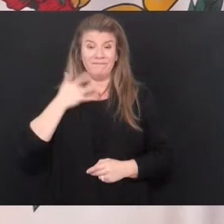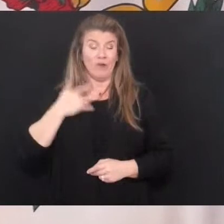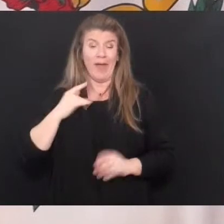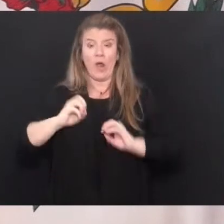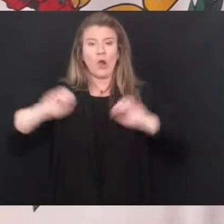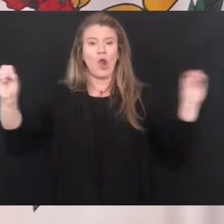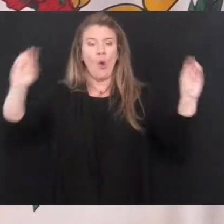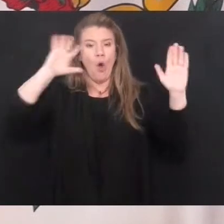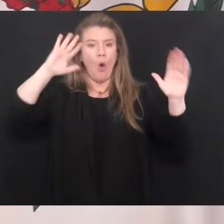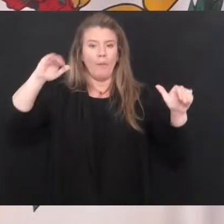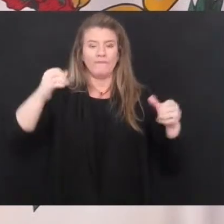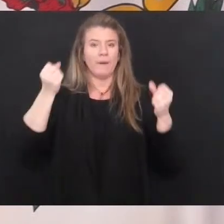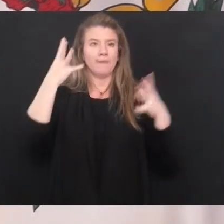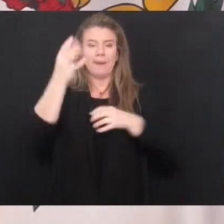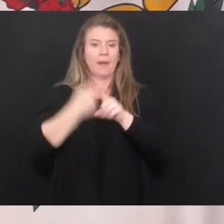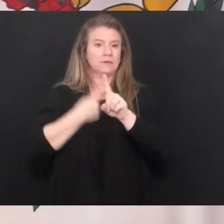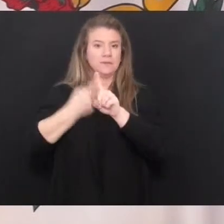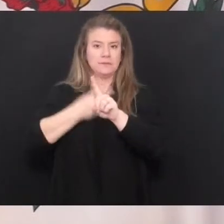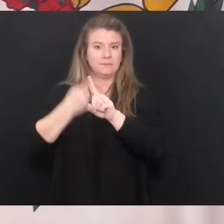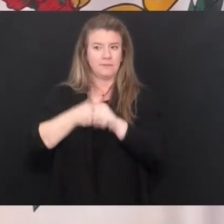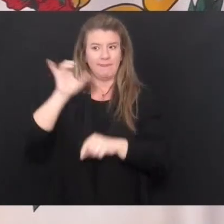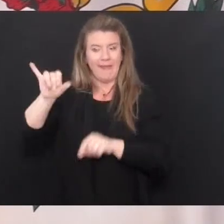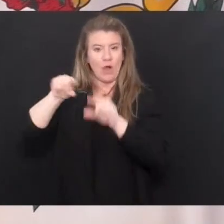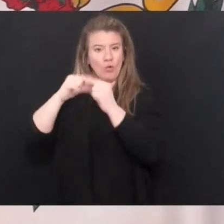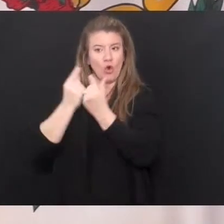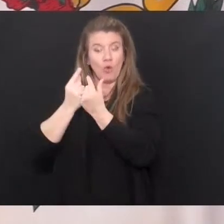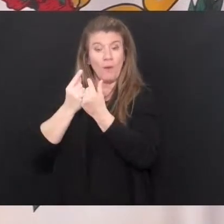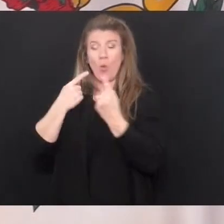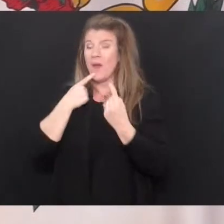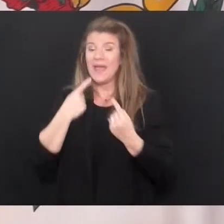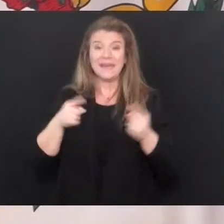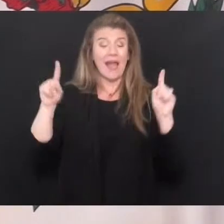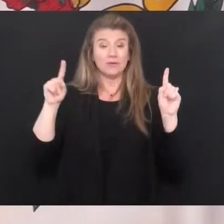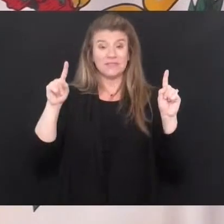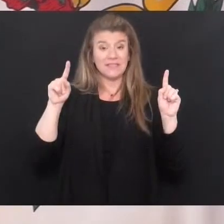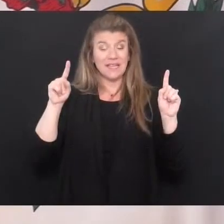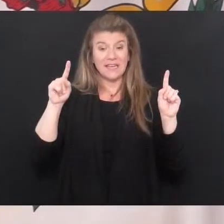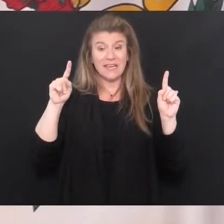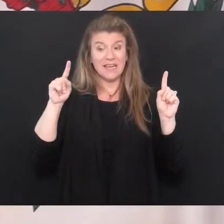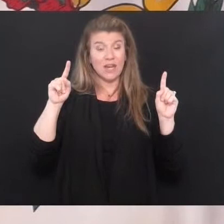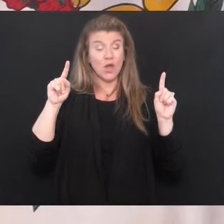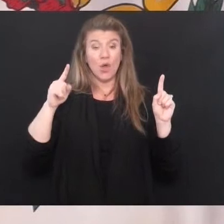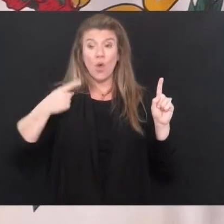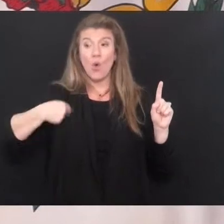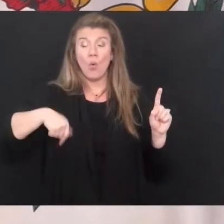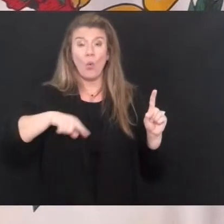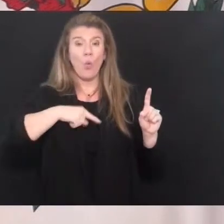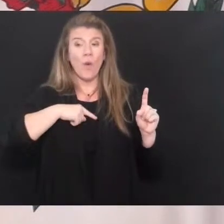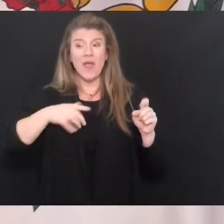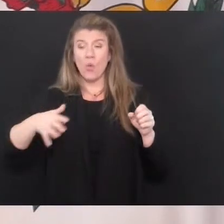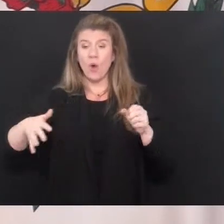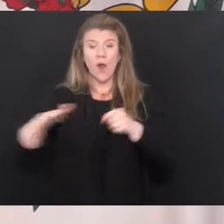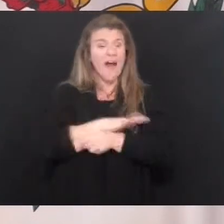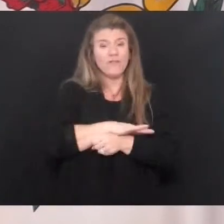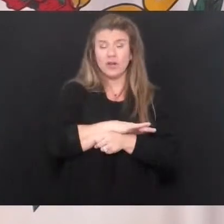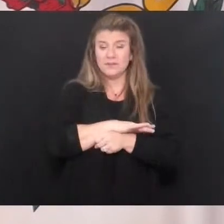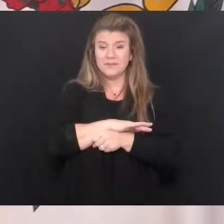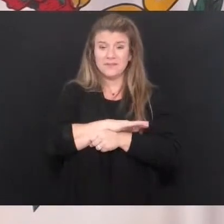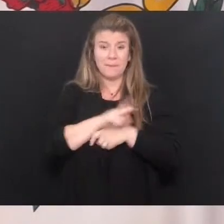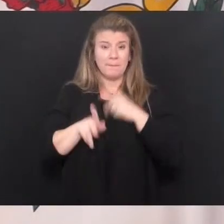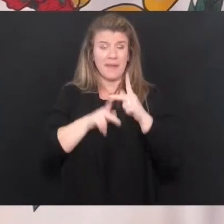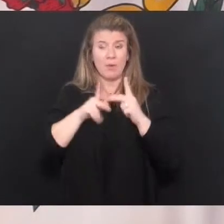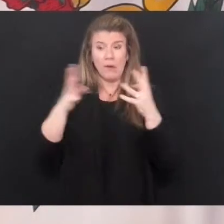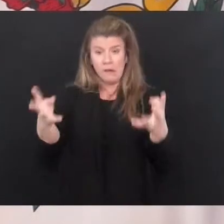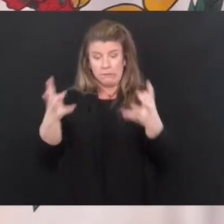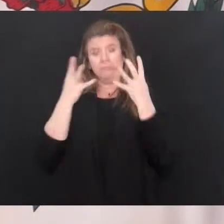for months and months. And when we announced that, we were absolutely covered up with people.